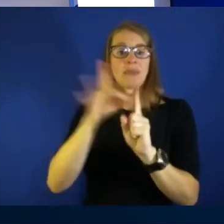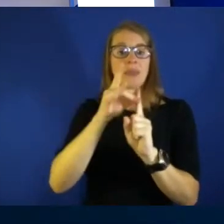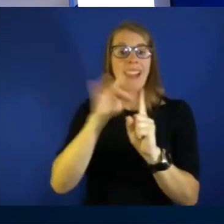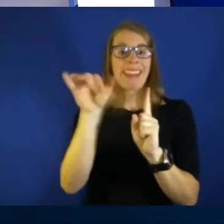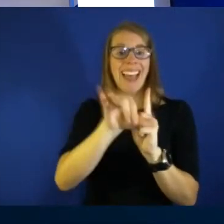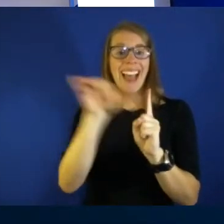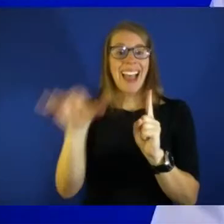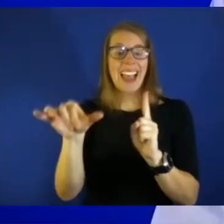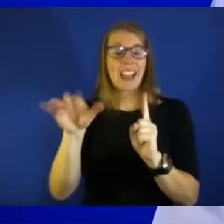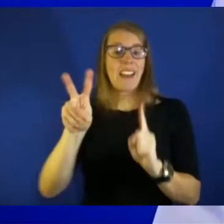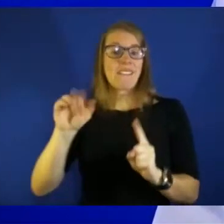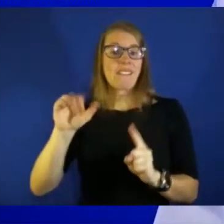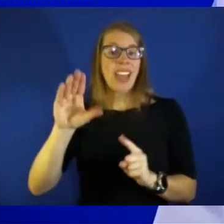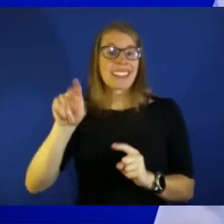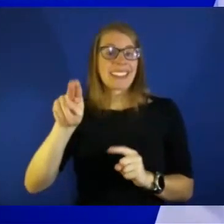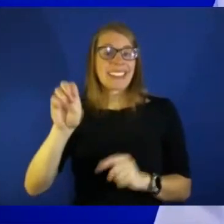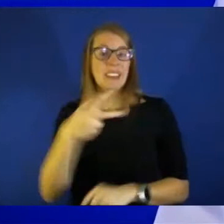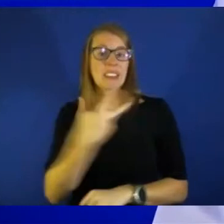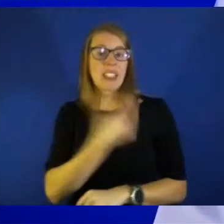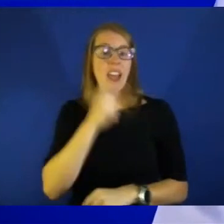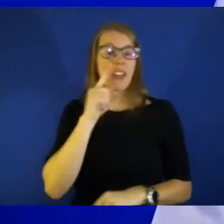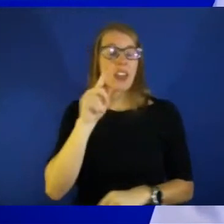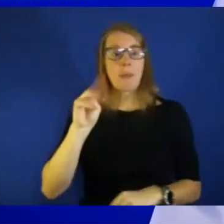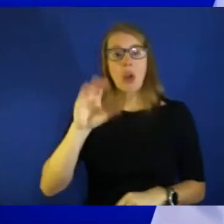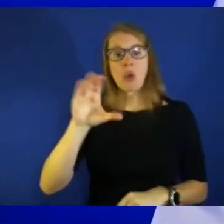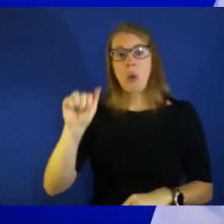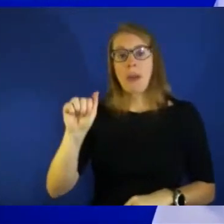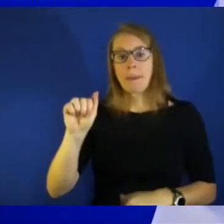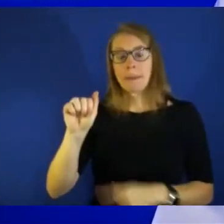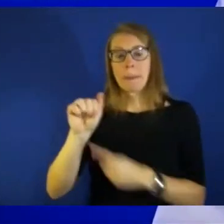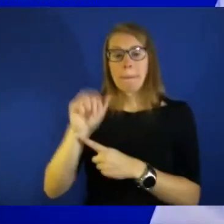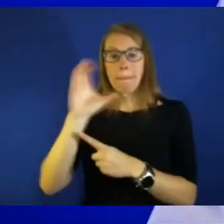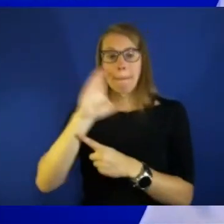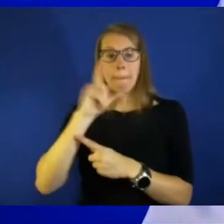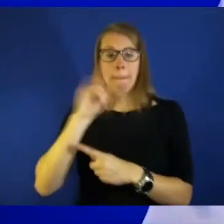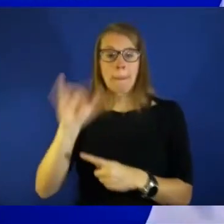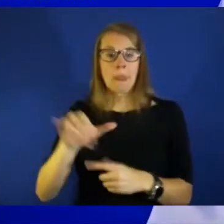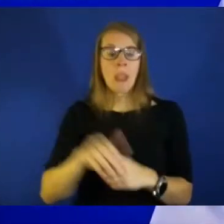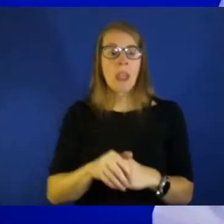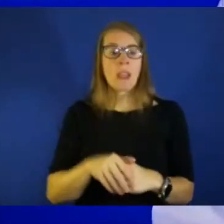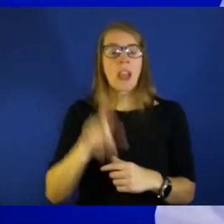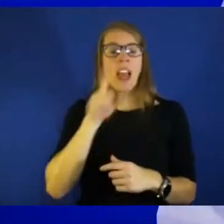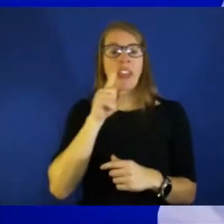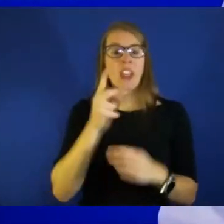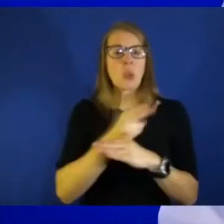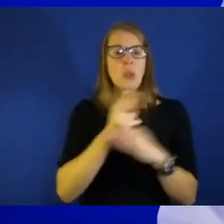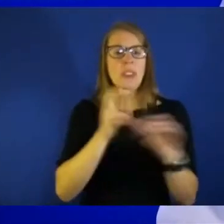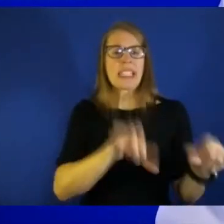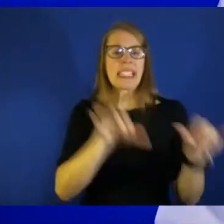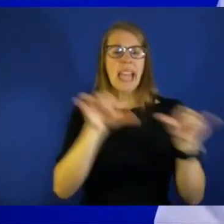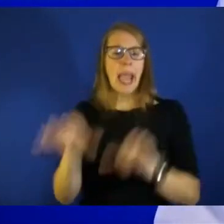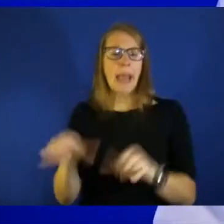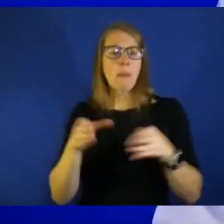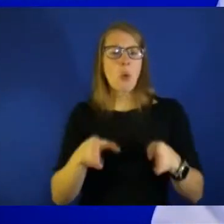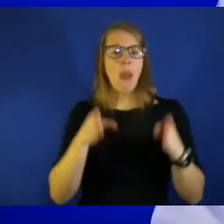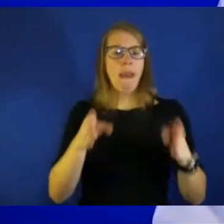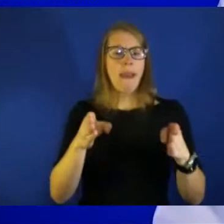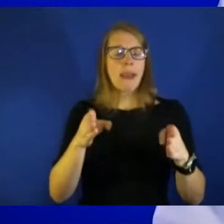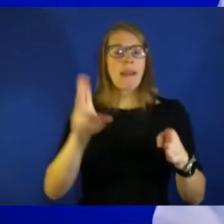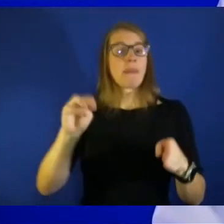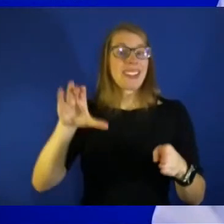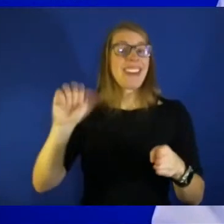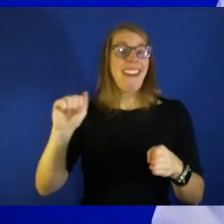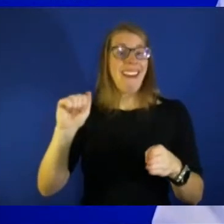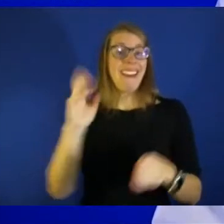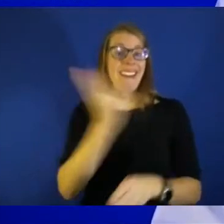Yeah, I think it was the monoclonal antibody that they're looking for. So I think it's really going to be used in the same way as the current monoclonal antibodies, really